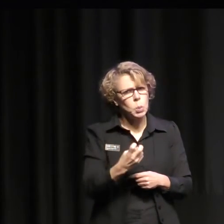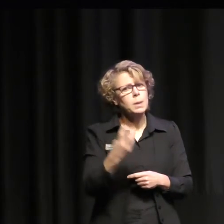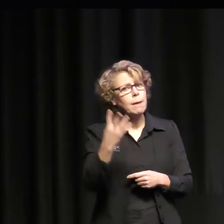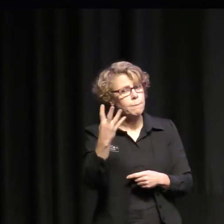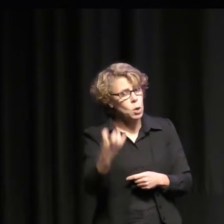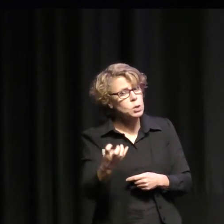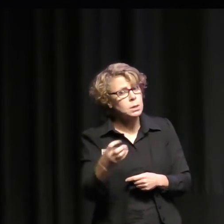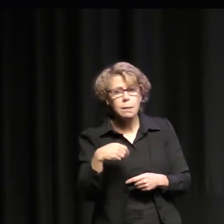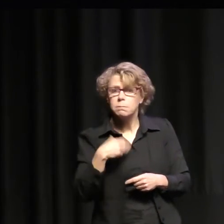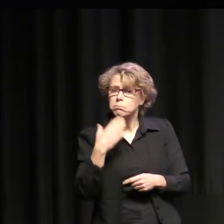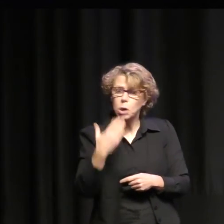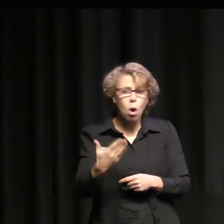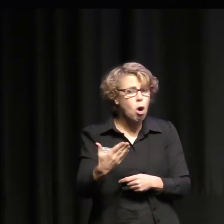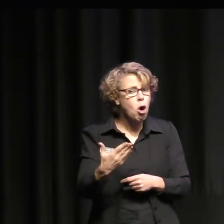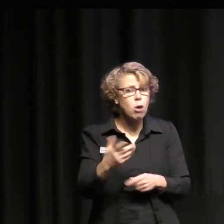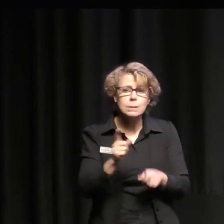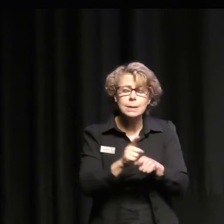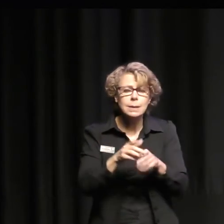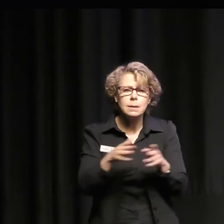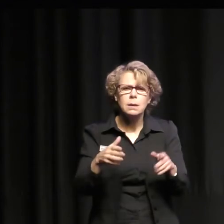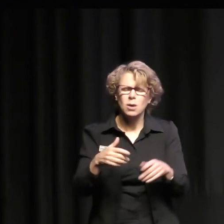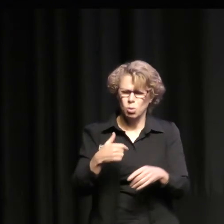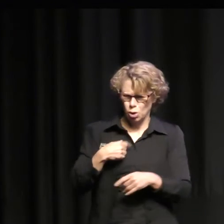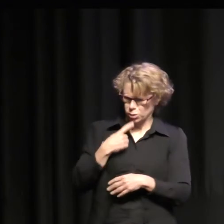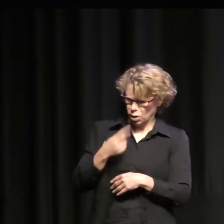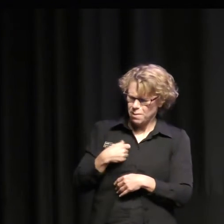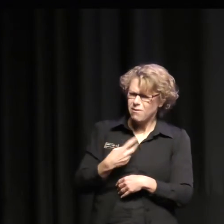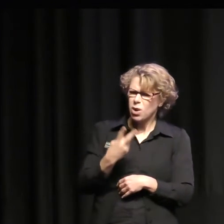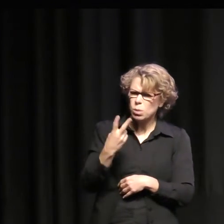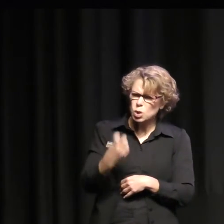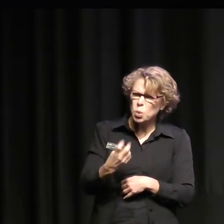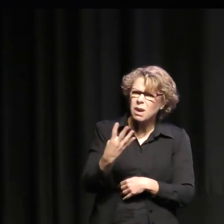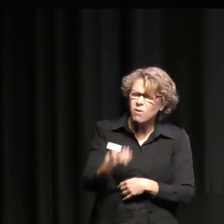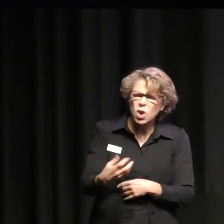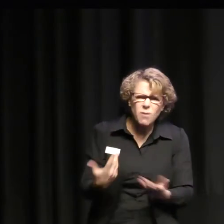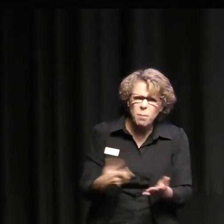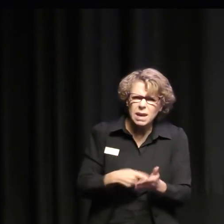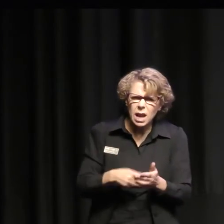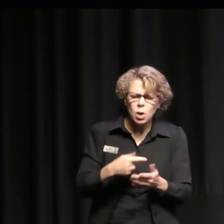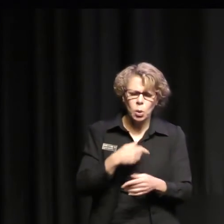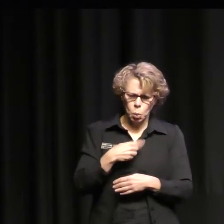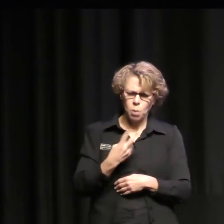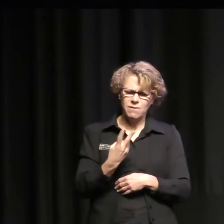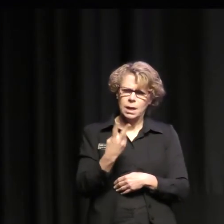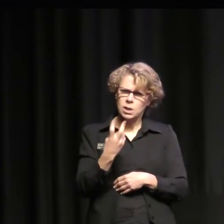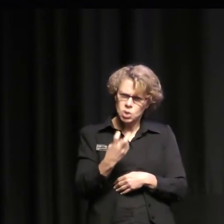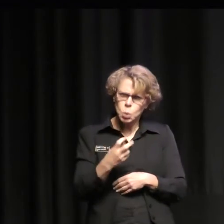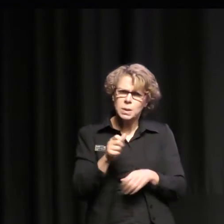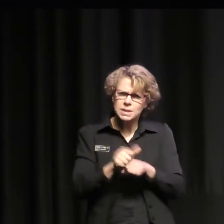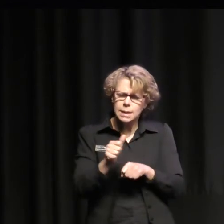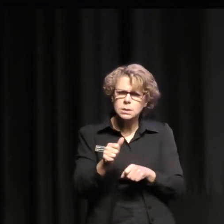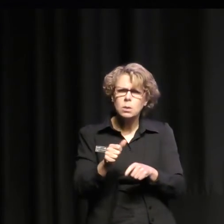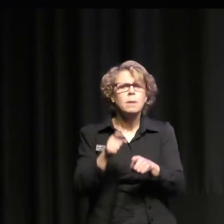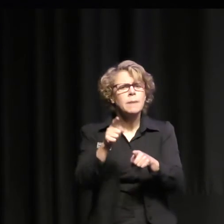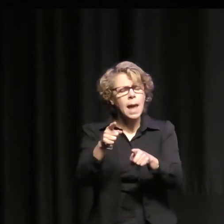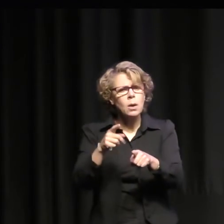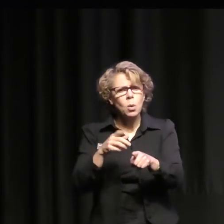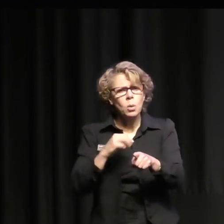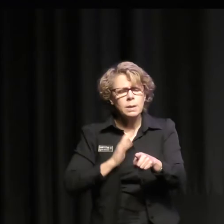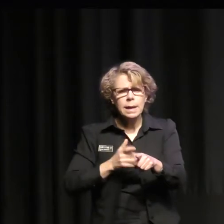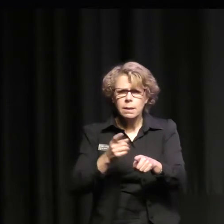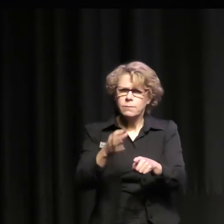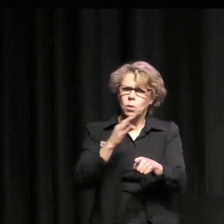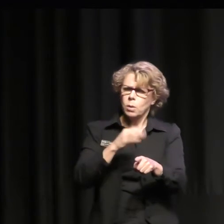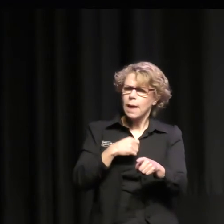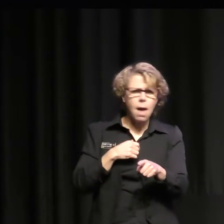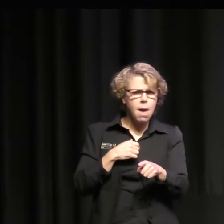good." I said, "What do you mean 2030? We're in 2016. She said, "What are you doing?